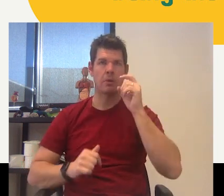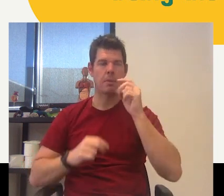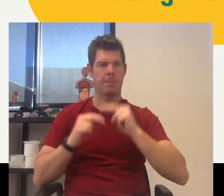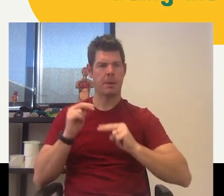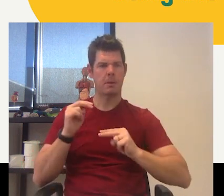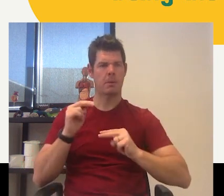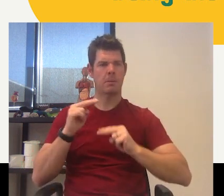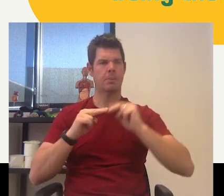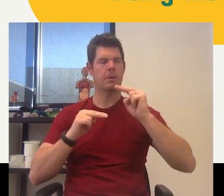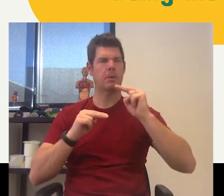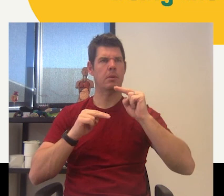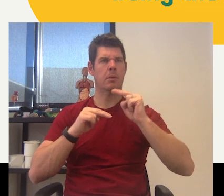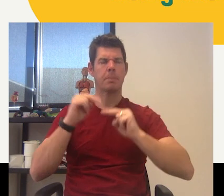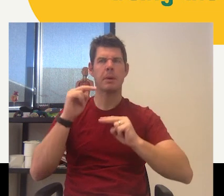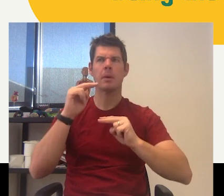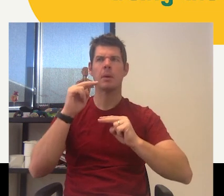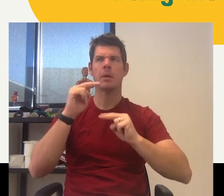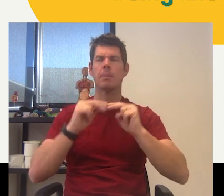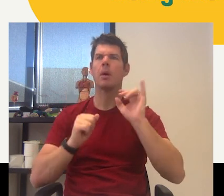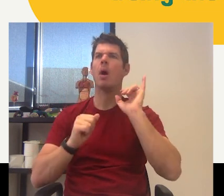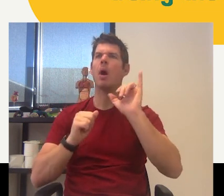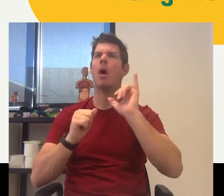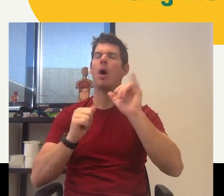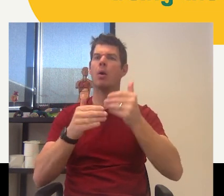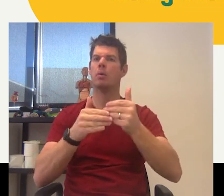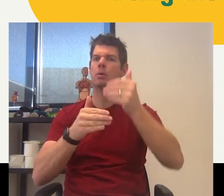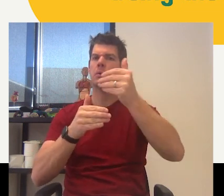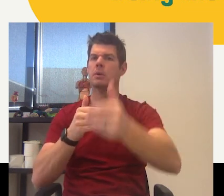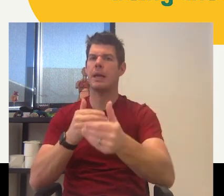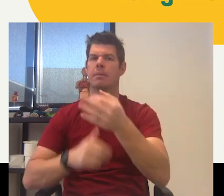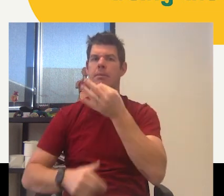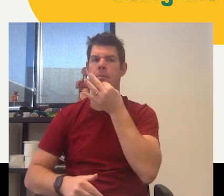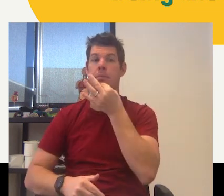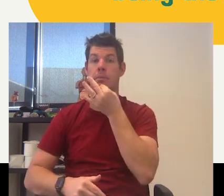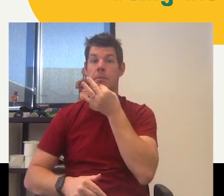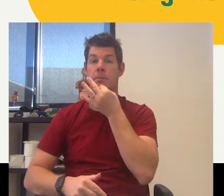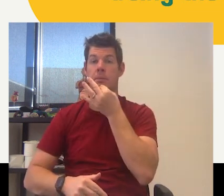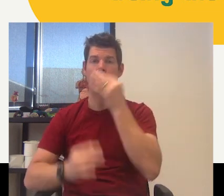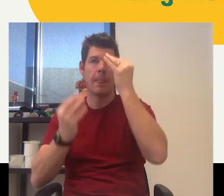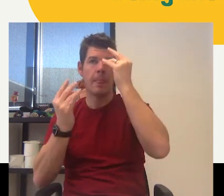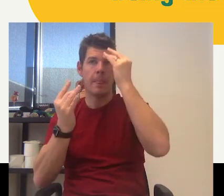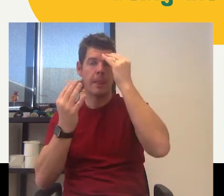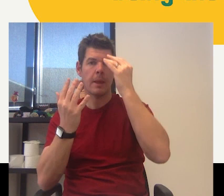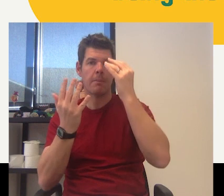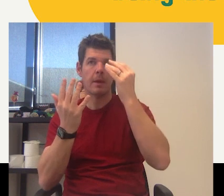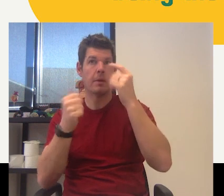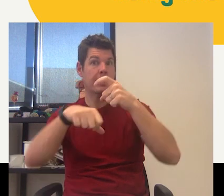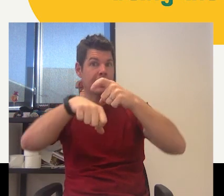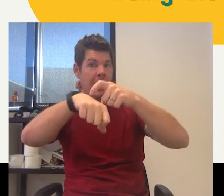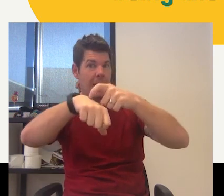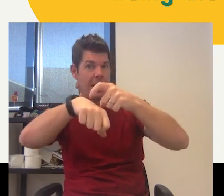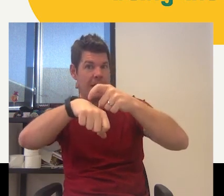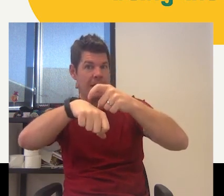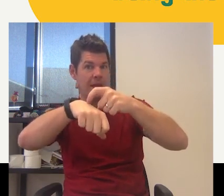in that there's probably going to be another step that comes along here, right? Where you're going to start thinking about the amount of